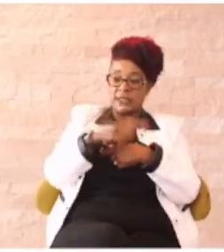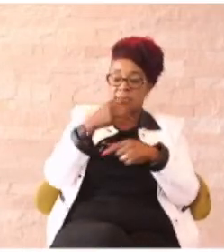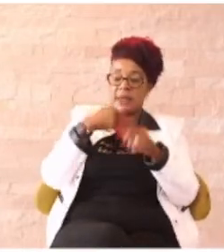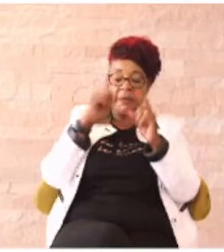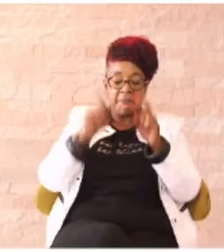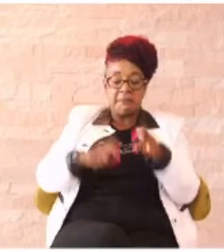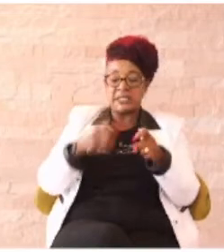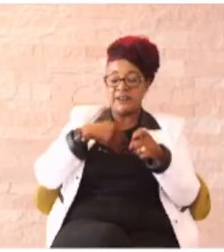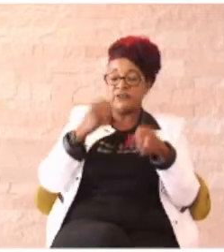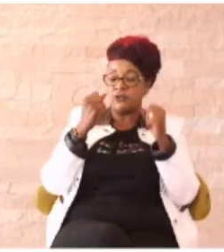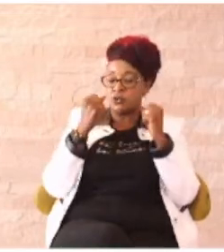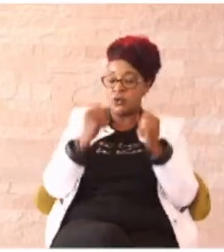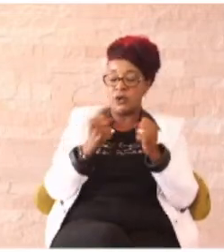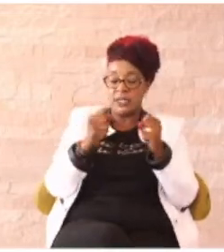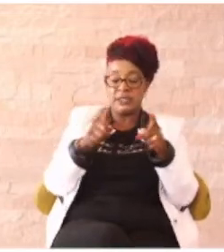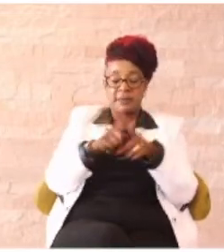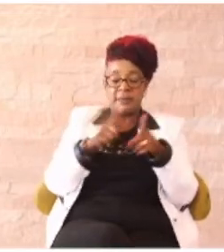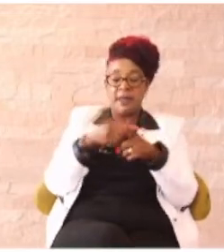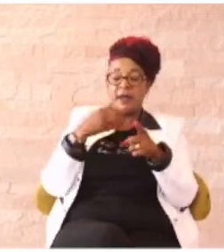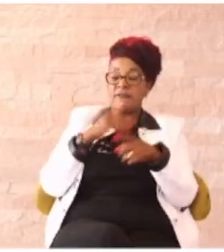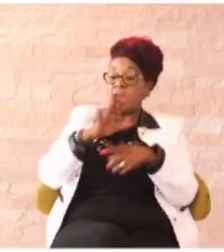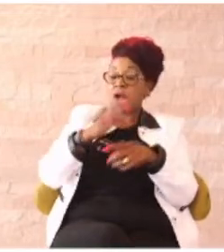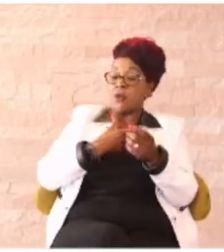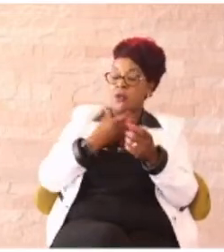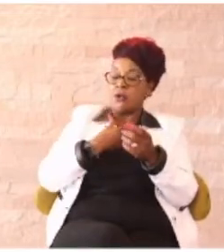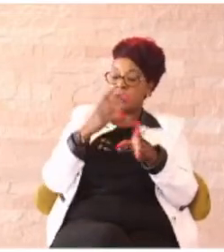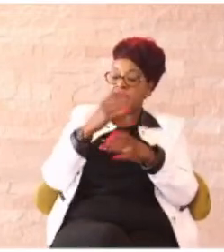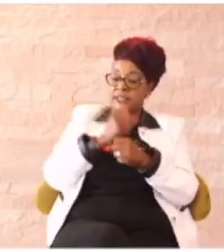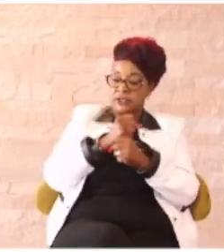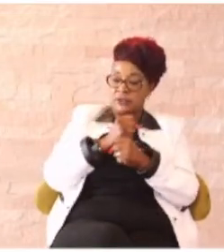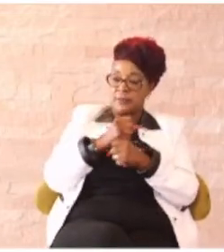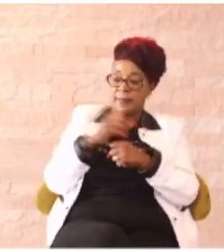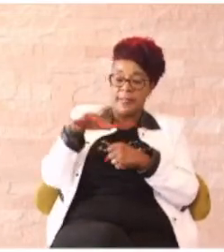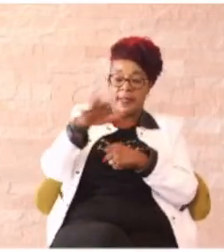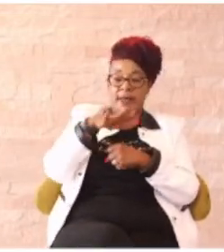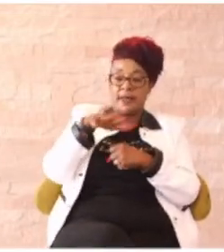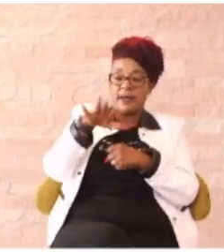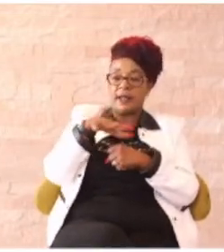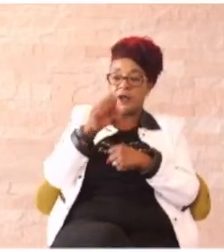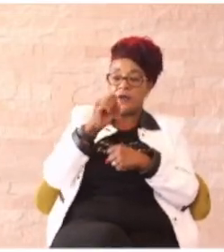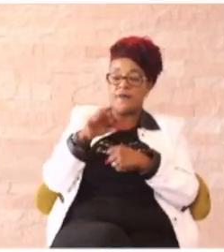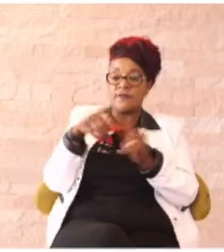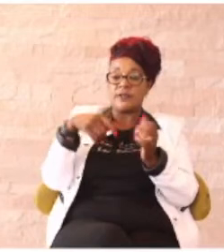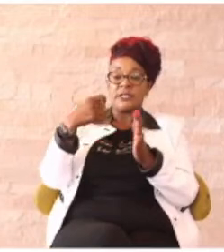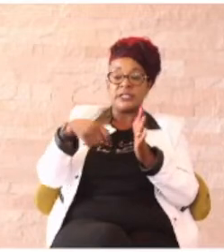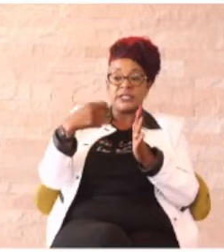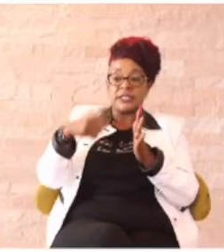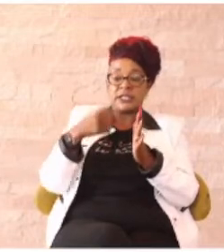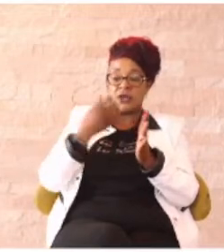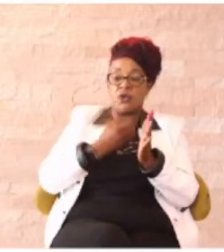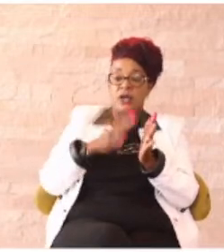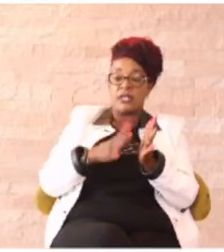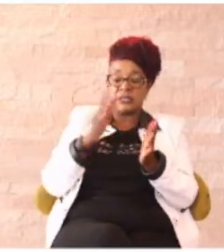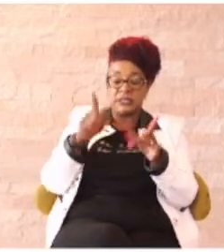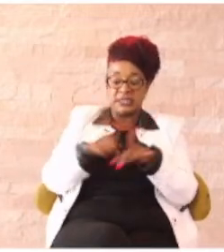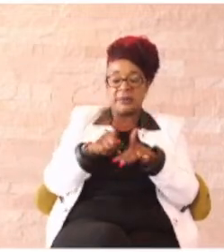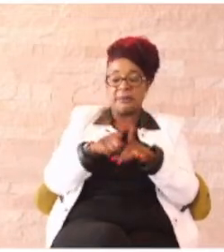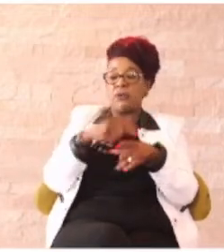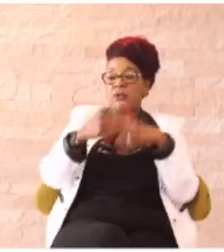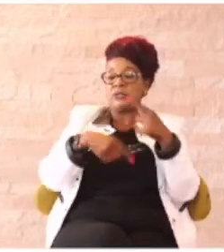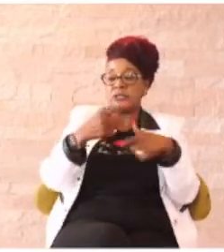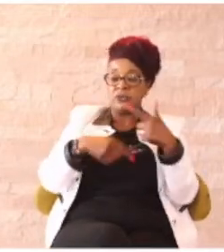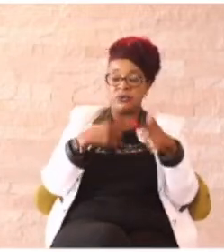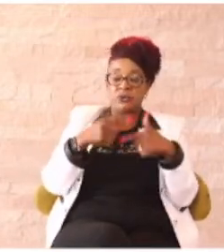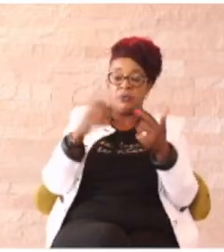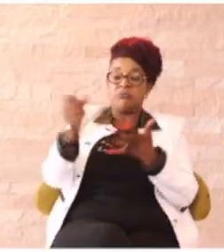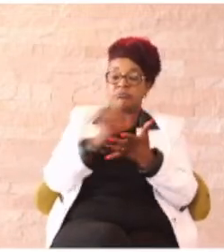their own organization. As the areas of industries, owners have continued